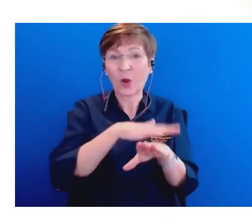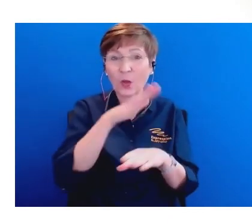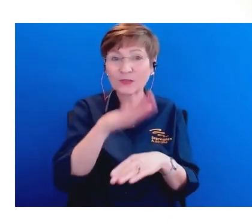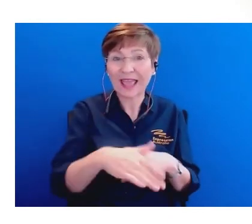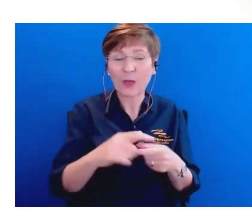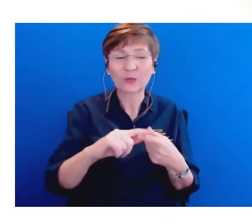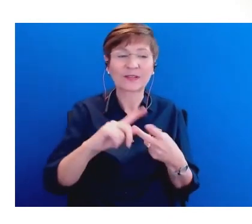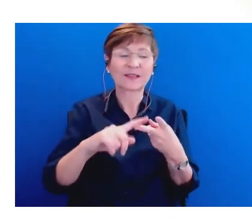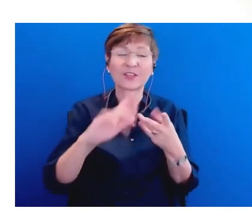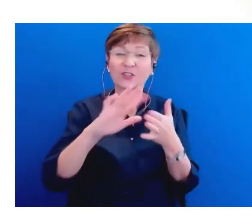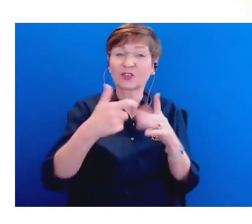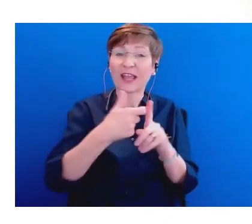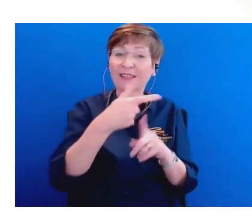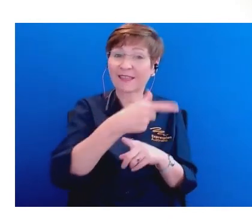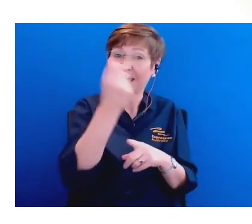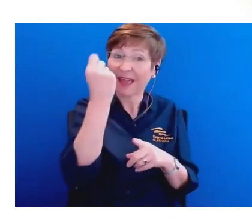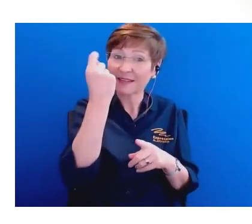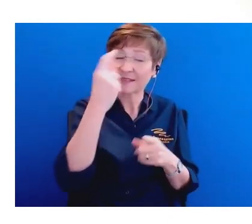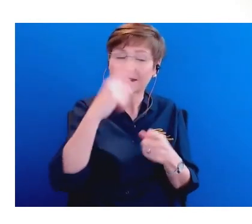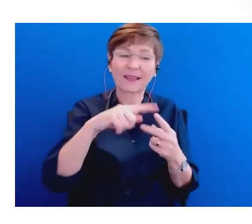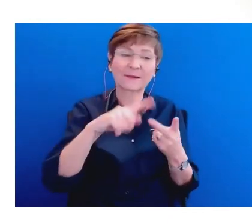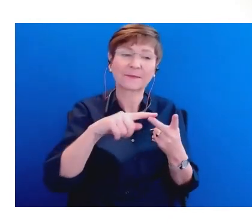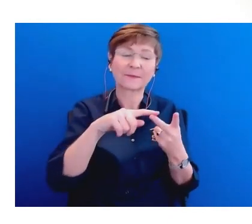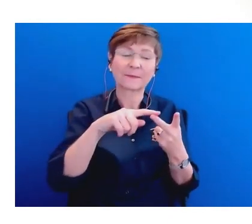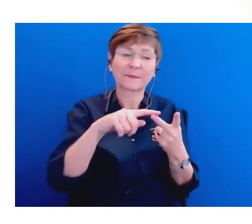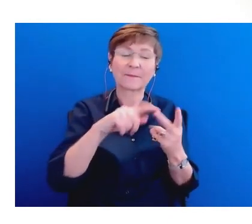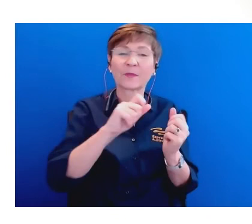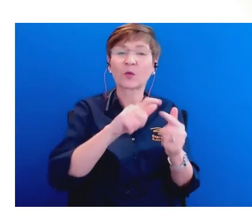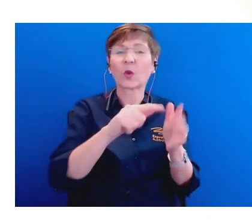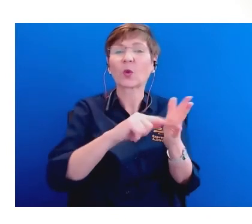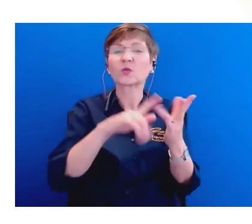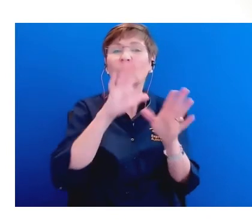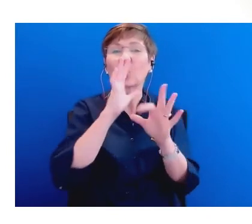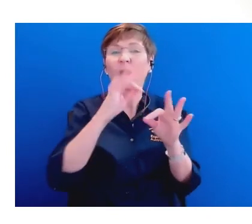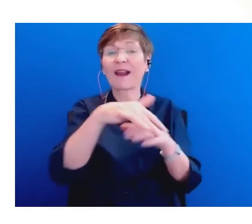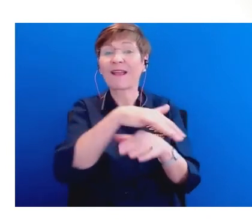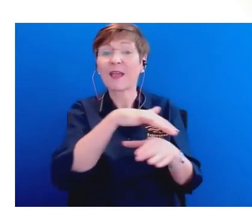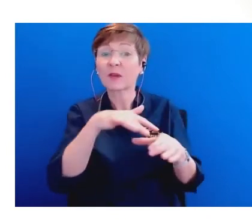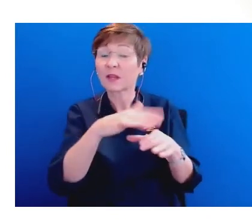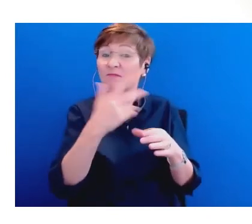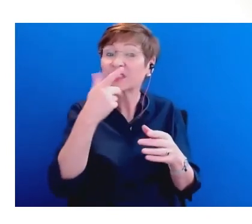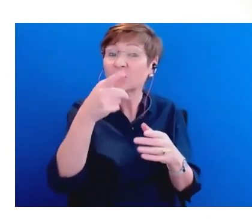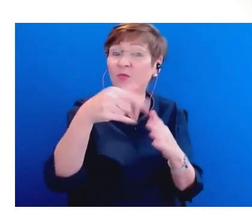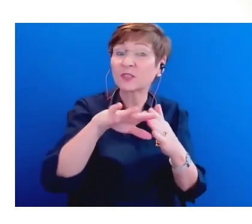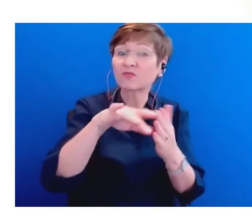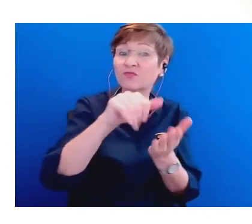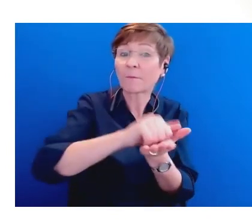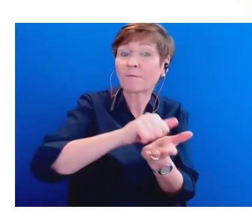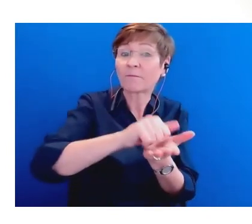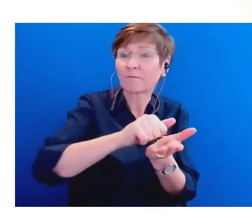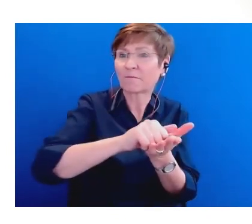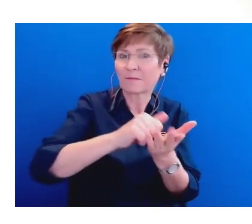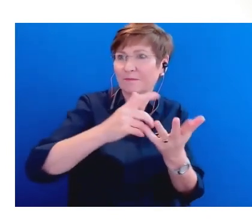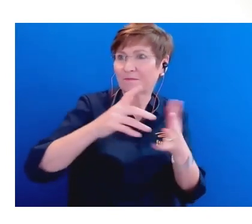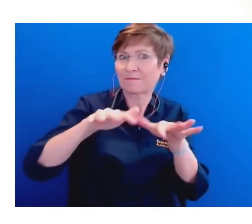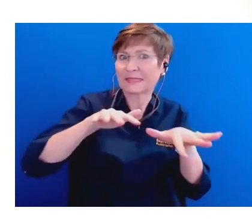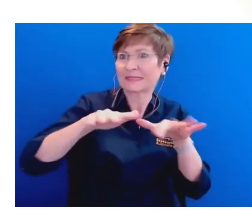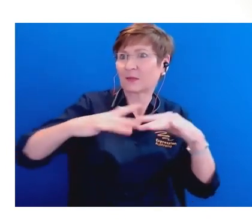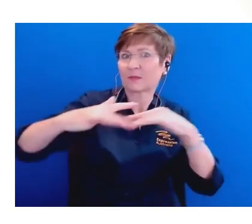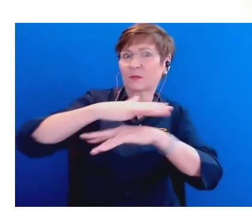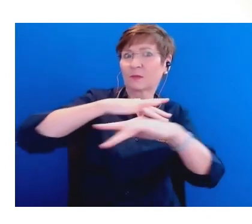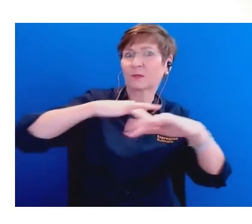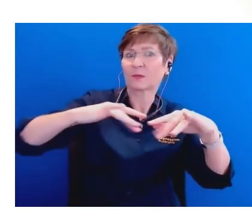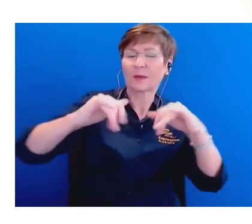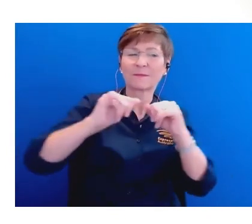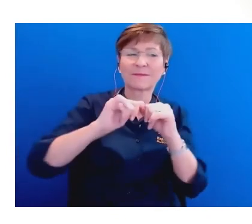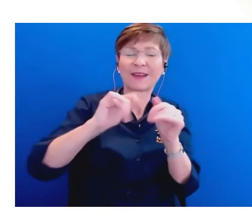understanding, going to a quieter place if you're in a shop, for example, and a range of other matters there for